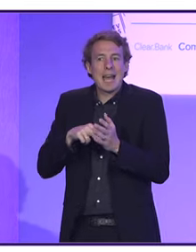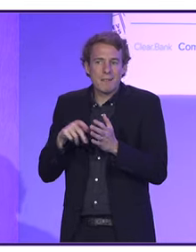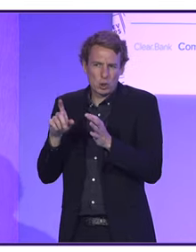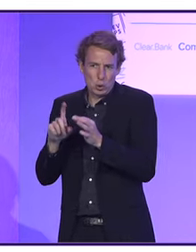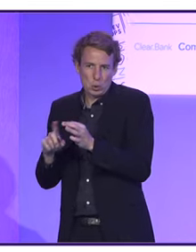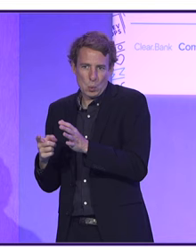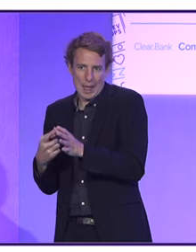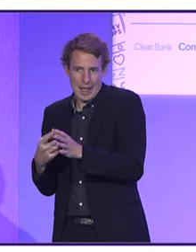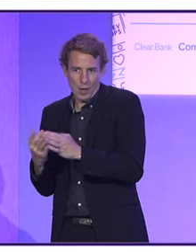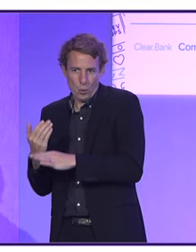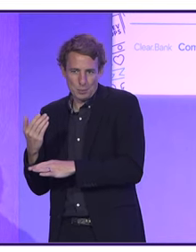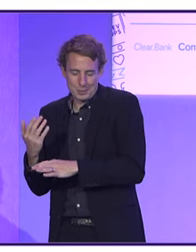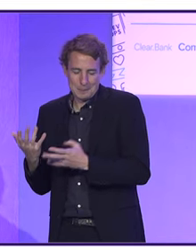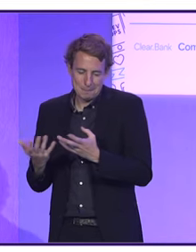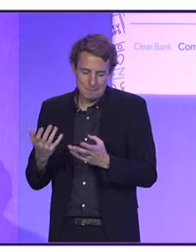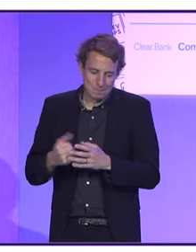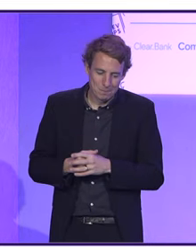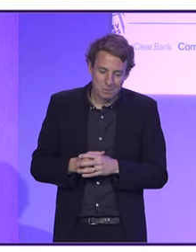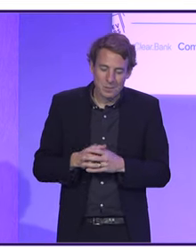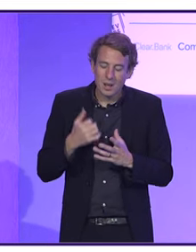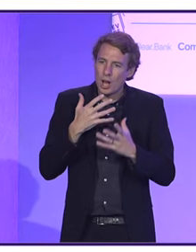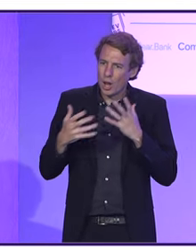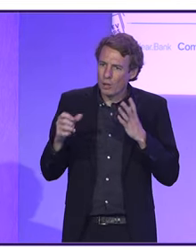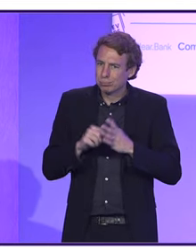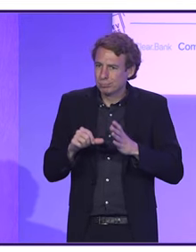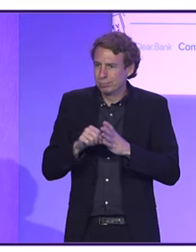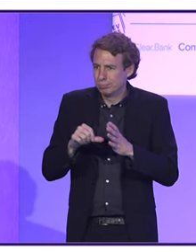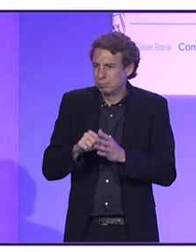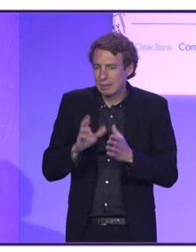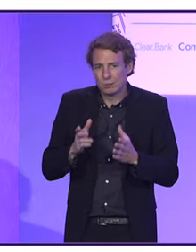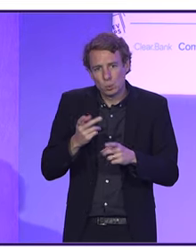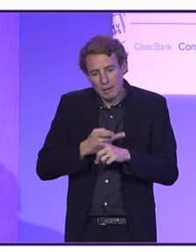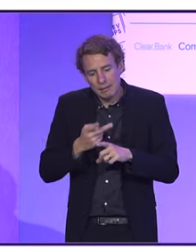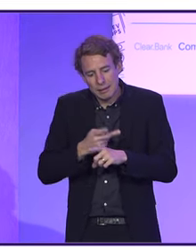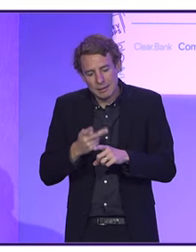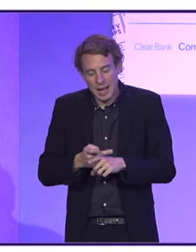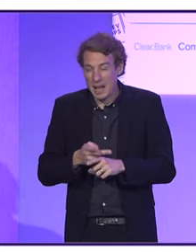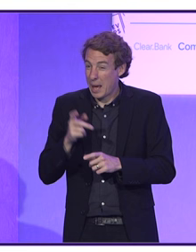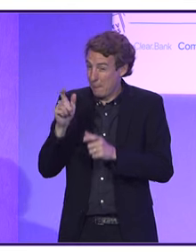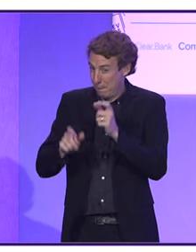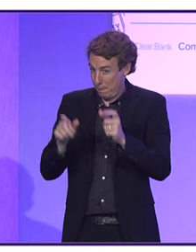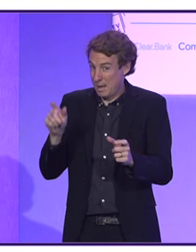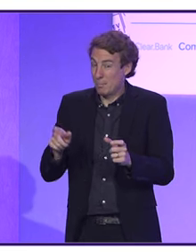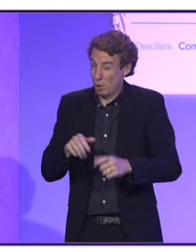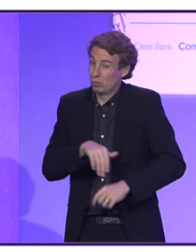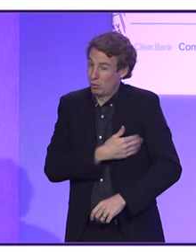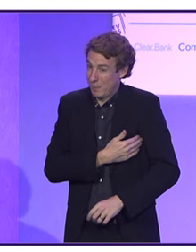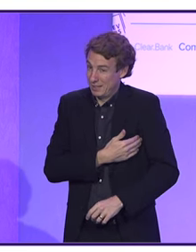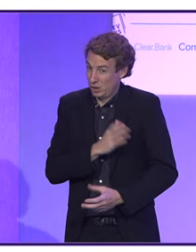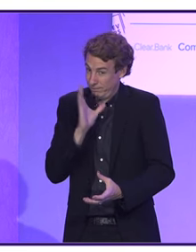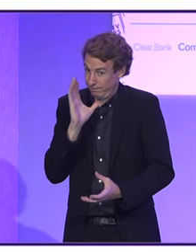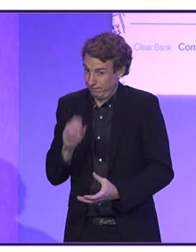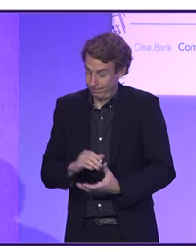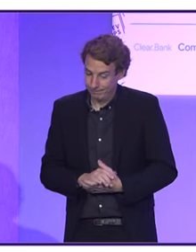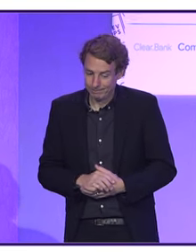trying to solve a lot of the problems where people were having to do these things again and again, and people are rubbish. And it just created